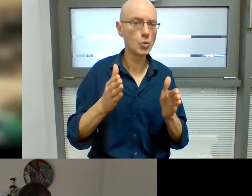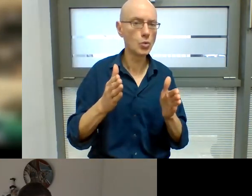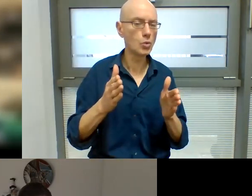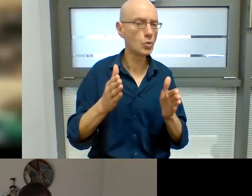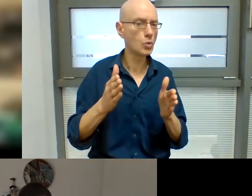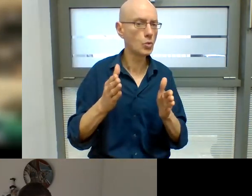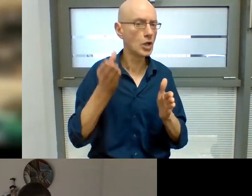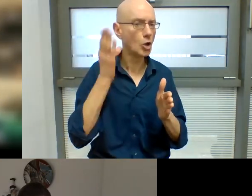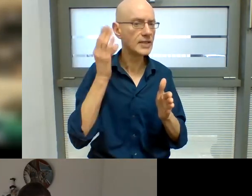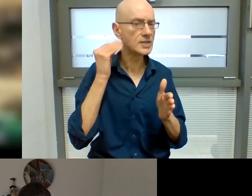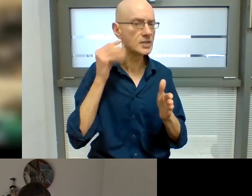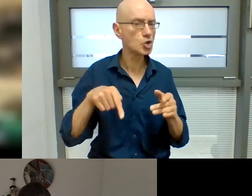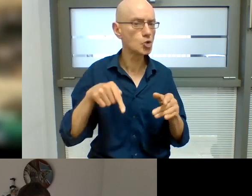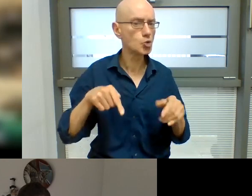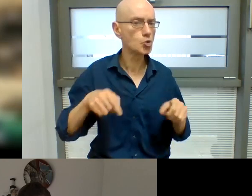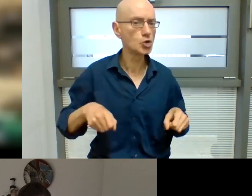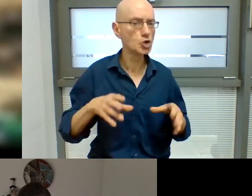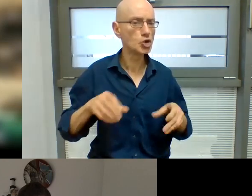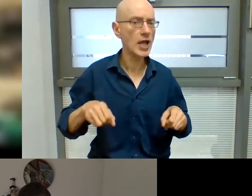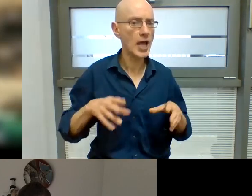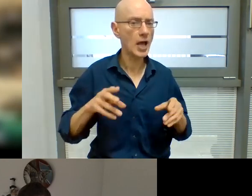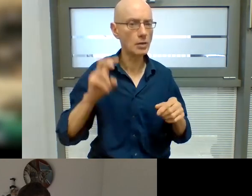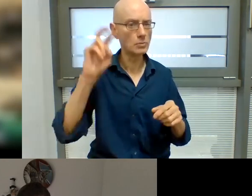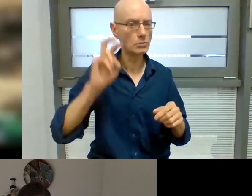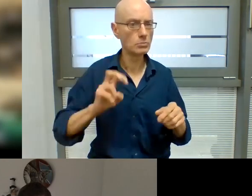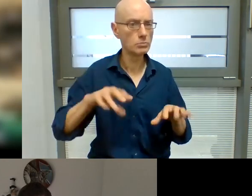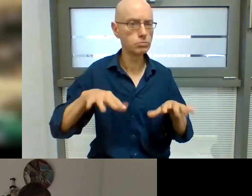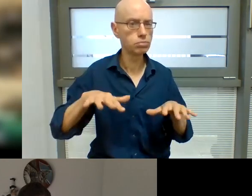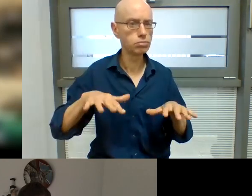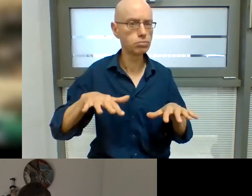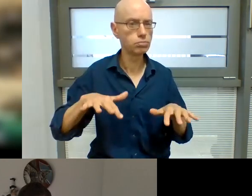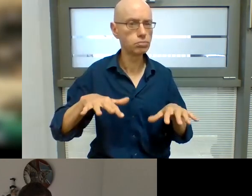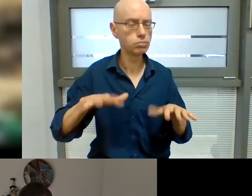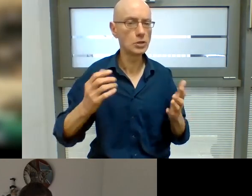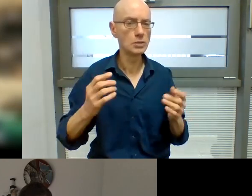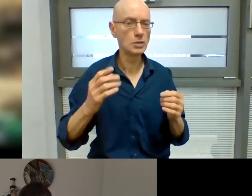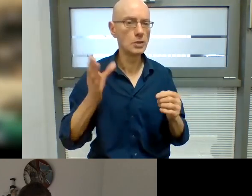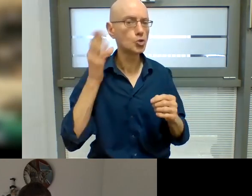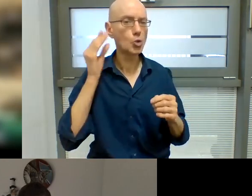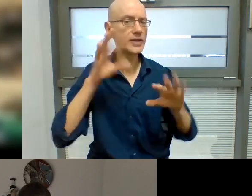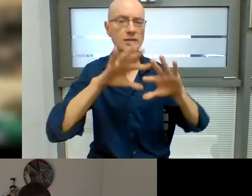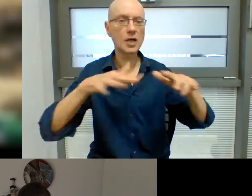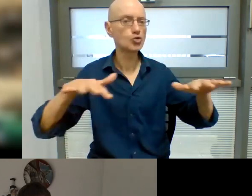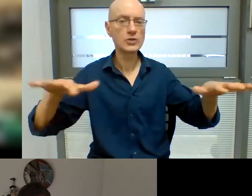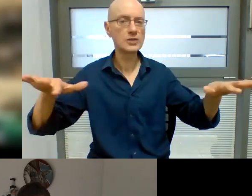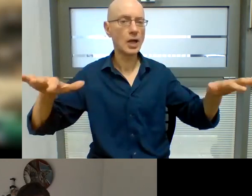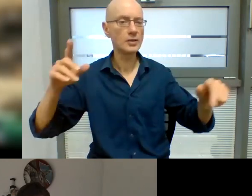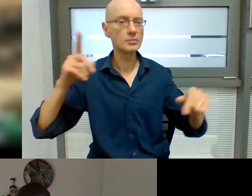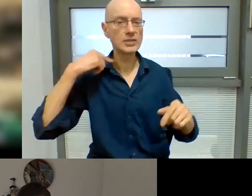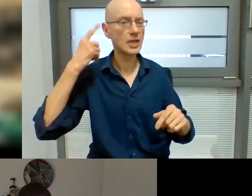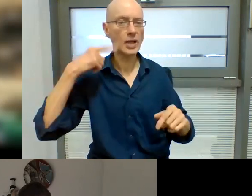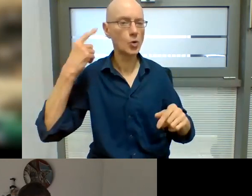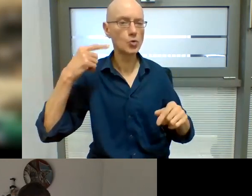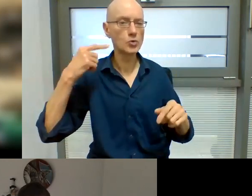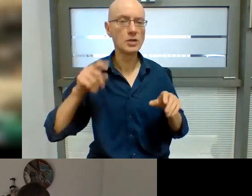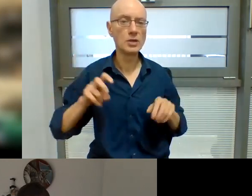power of the chair, because that is, in fact, I don't get to hear the countryside sounds until